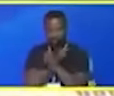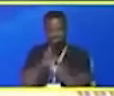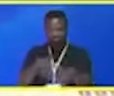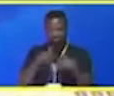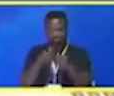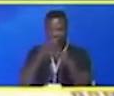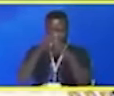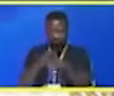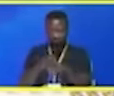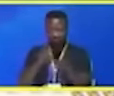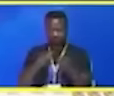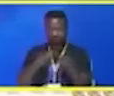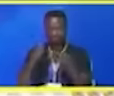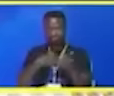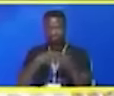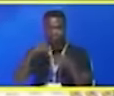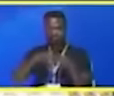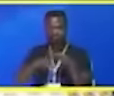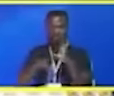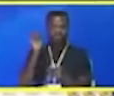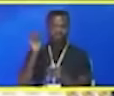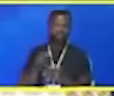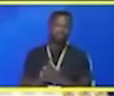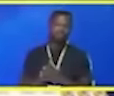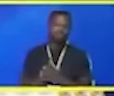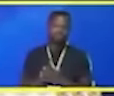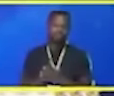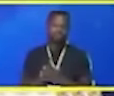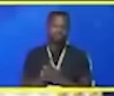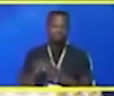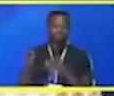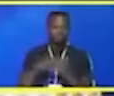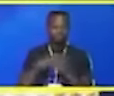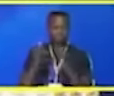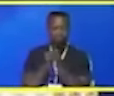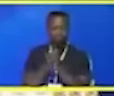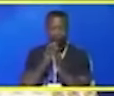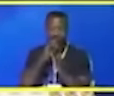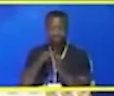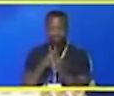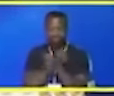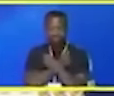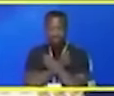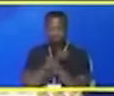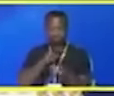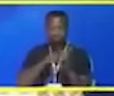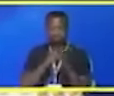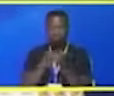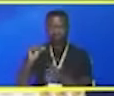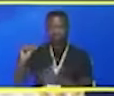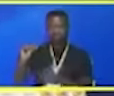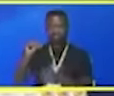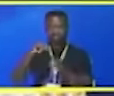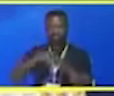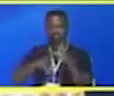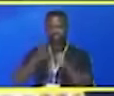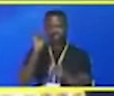weight to anything in the spirit. Anything that does not carry love is very small in the